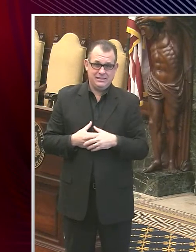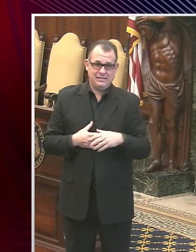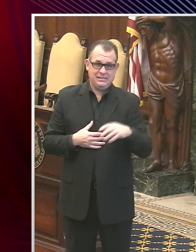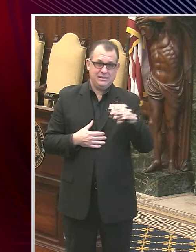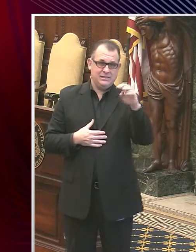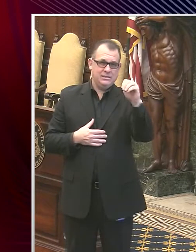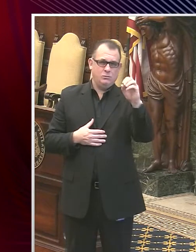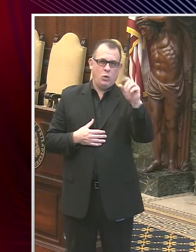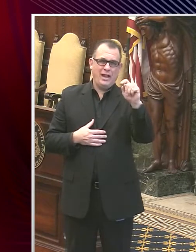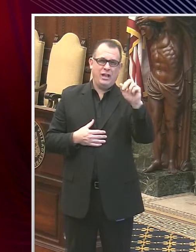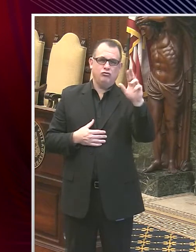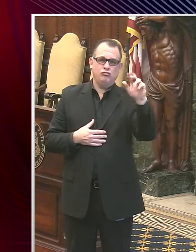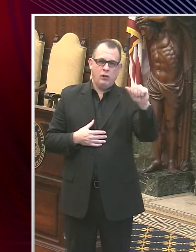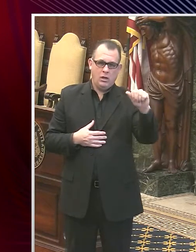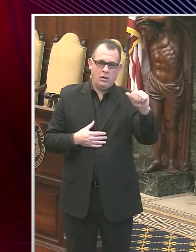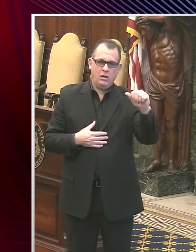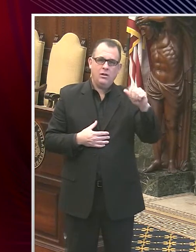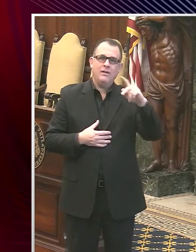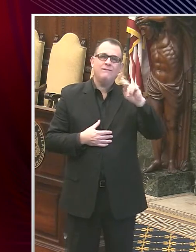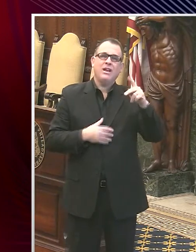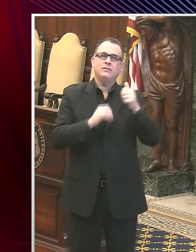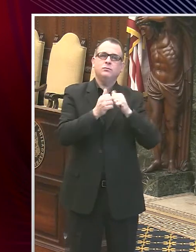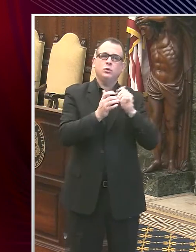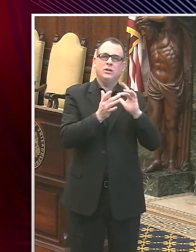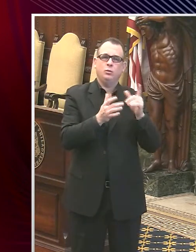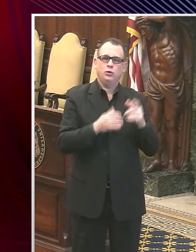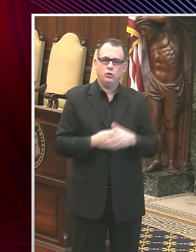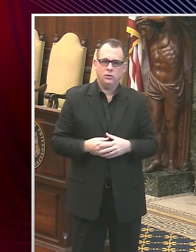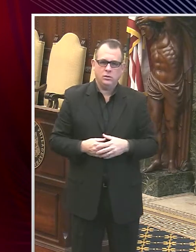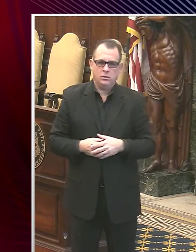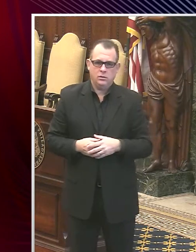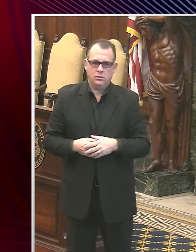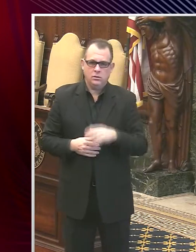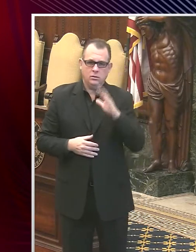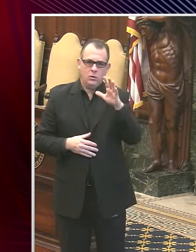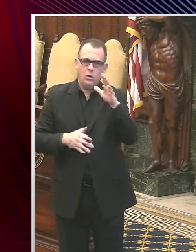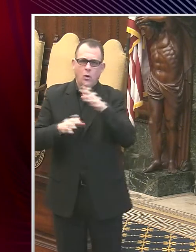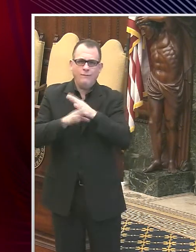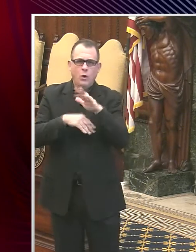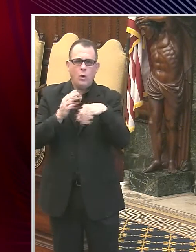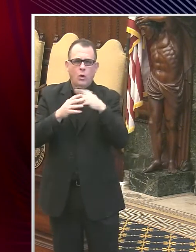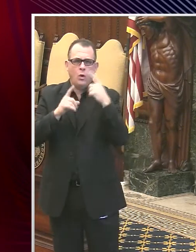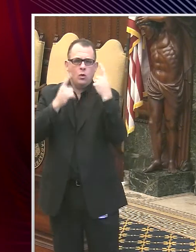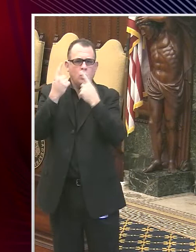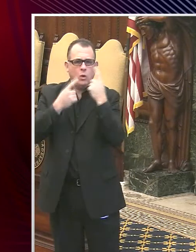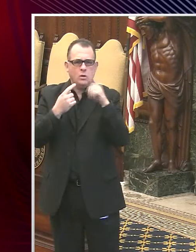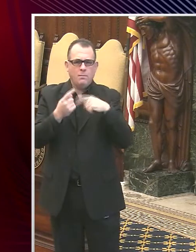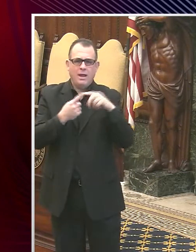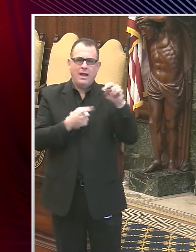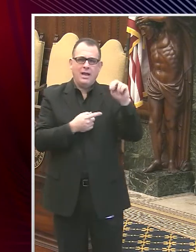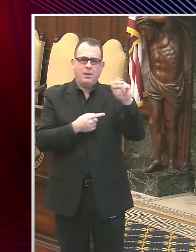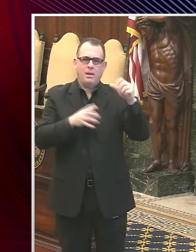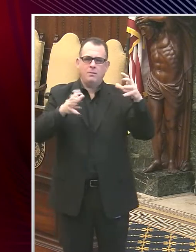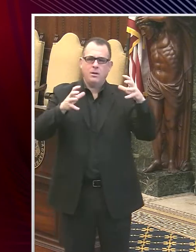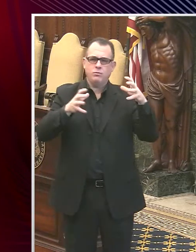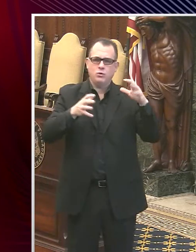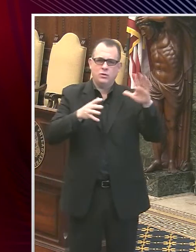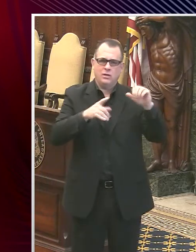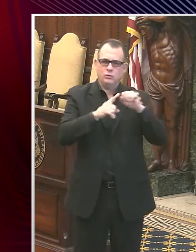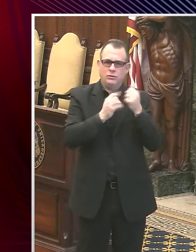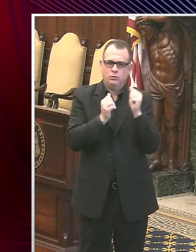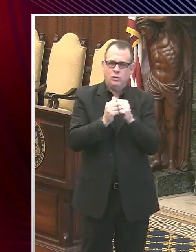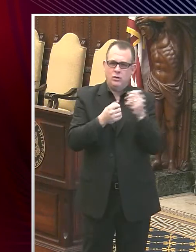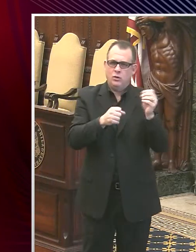Network. My question is for Dr. Farley. I just want to get your overall thoughts about how the NBA has handled